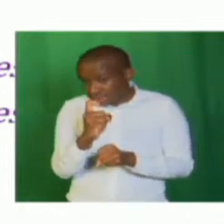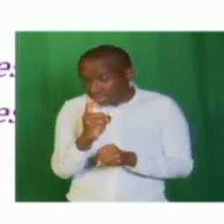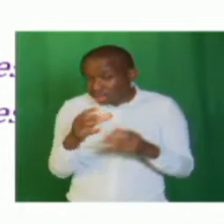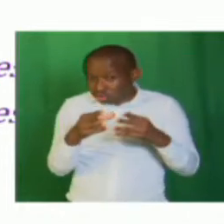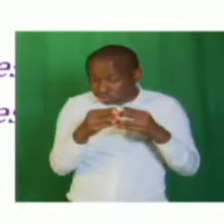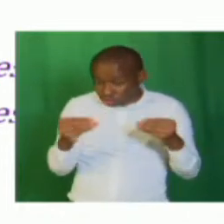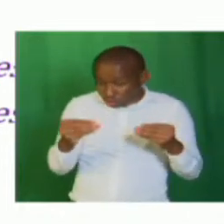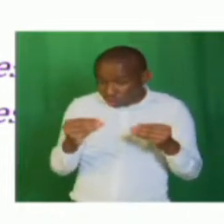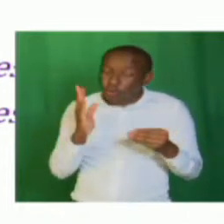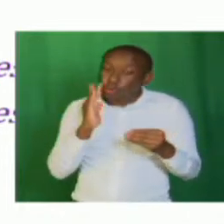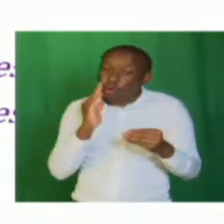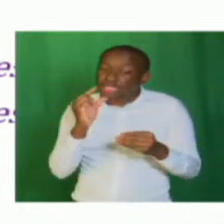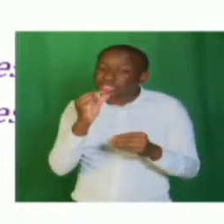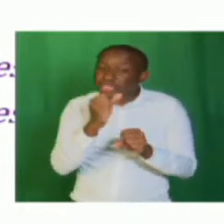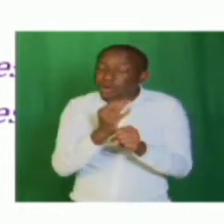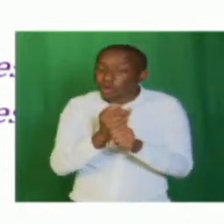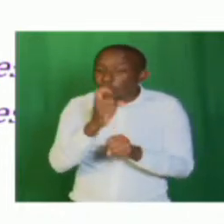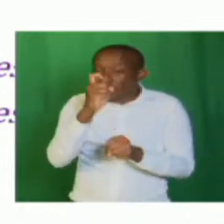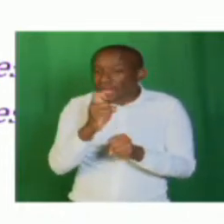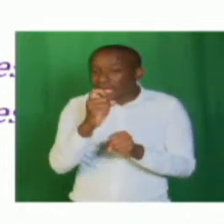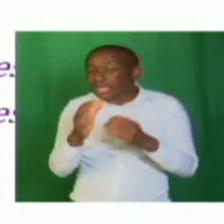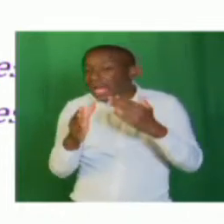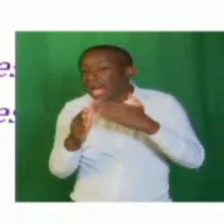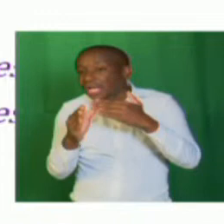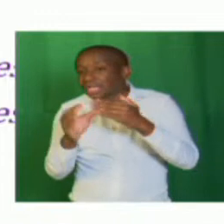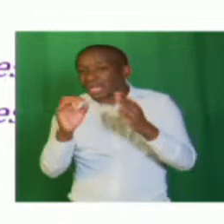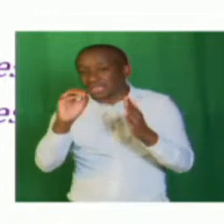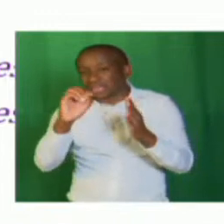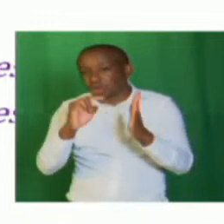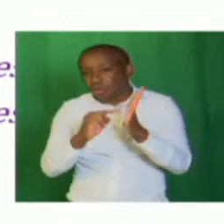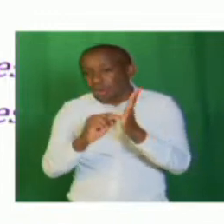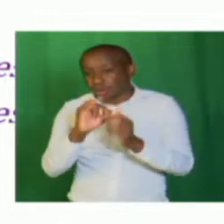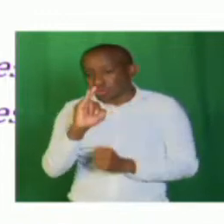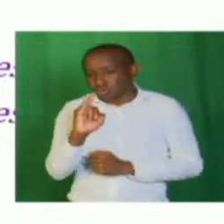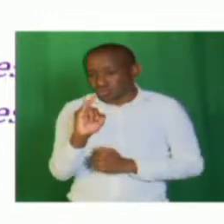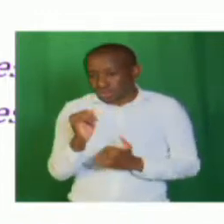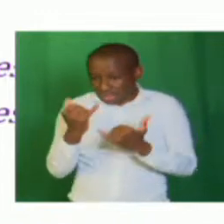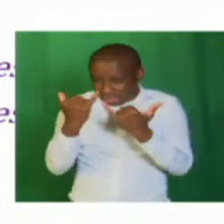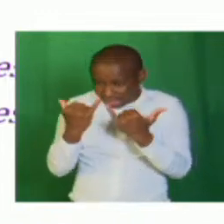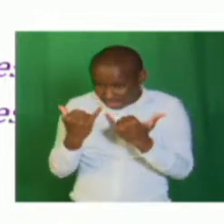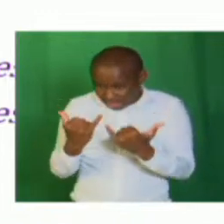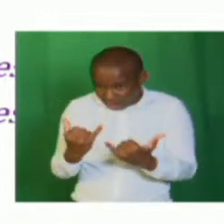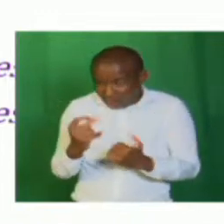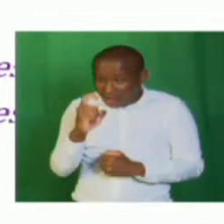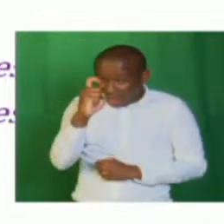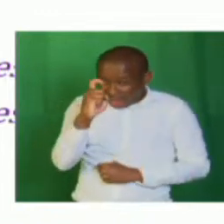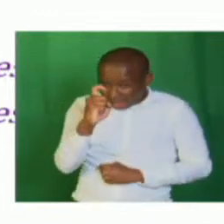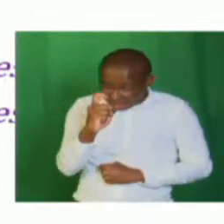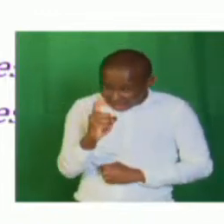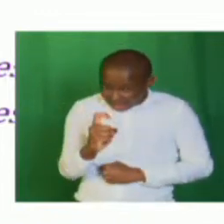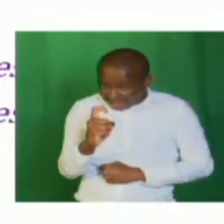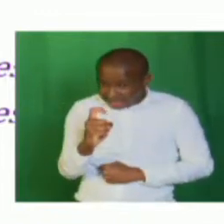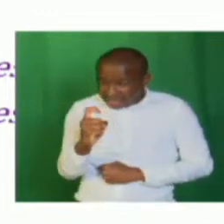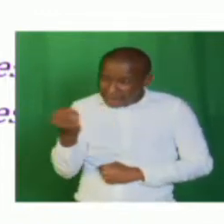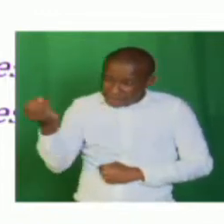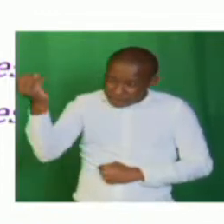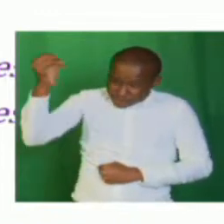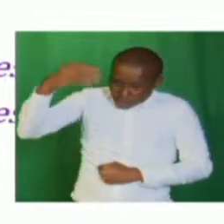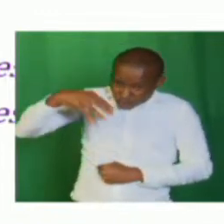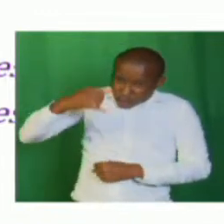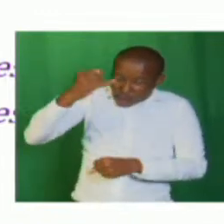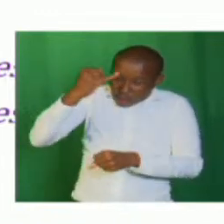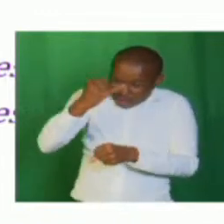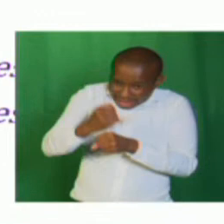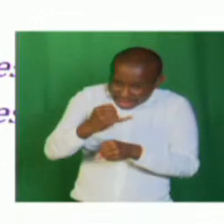Solve when g of x is equals to 2, meaning we are looking for the x value or the input value when